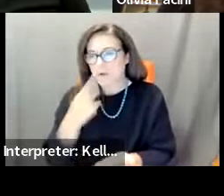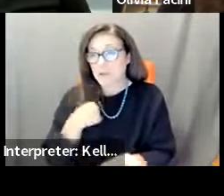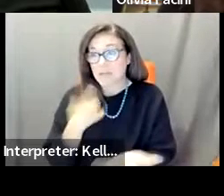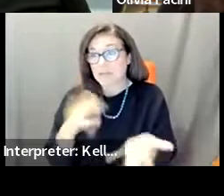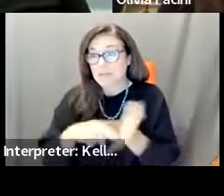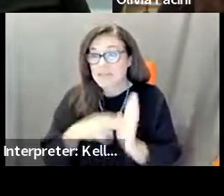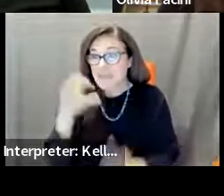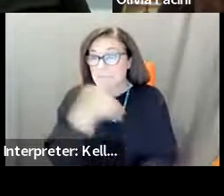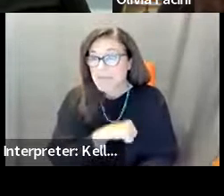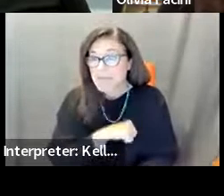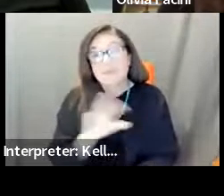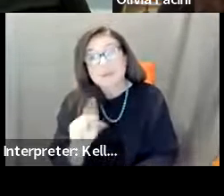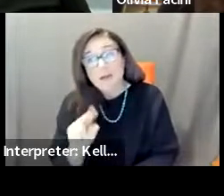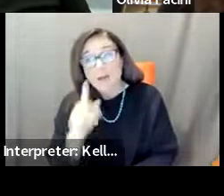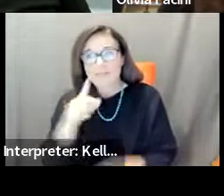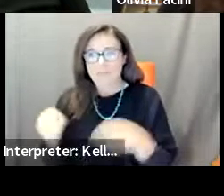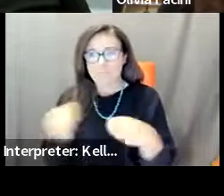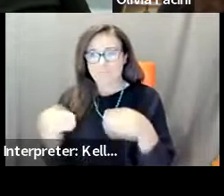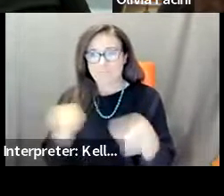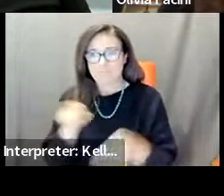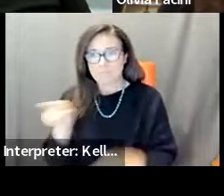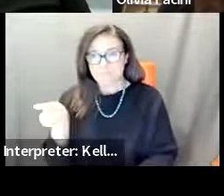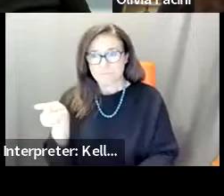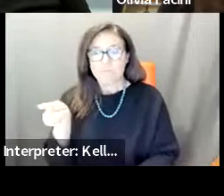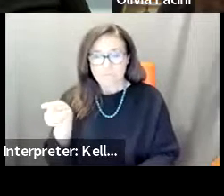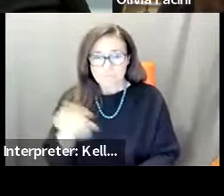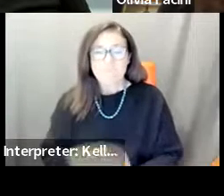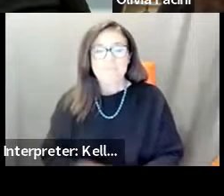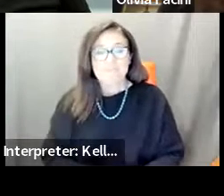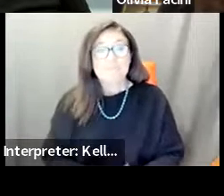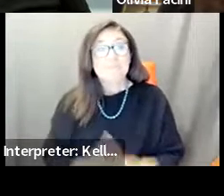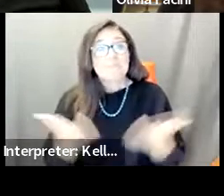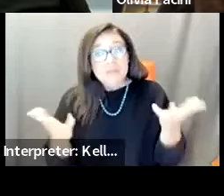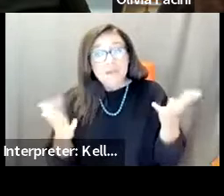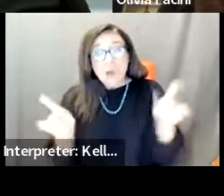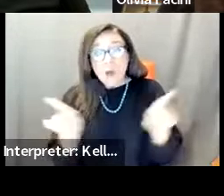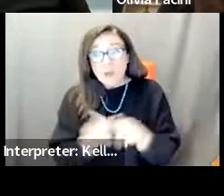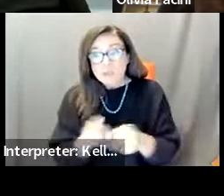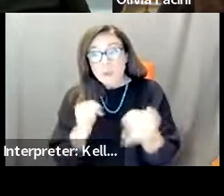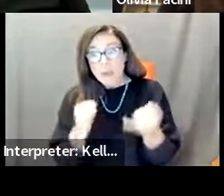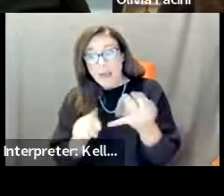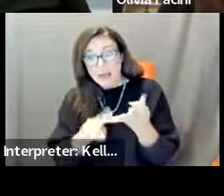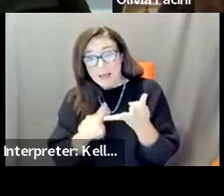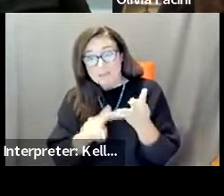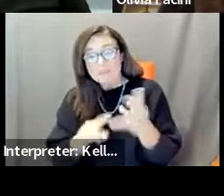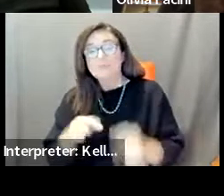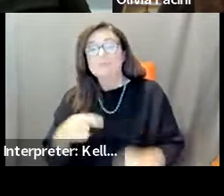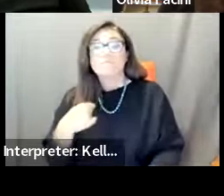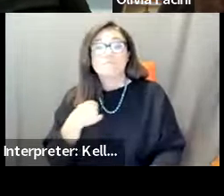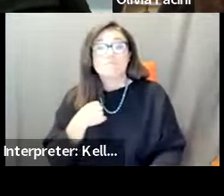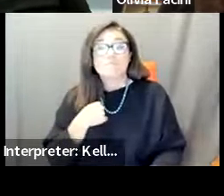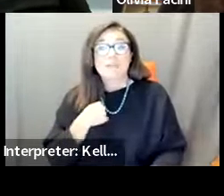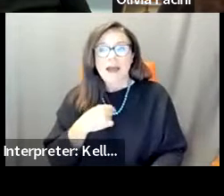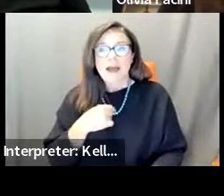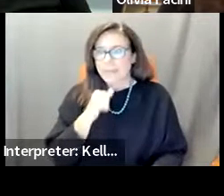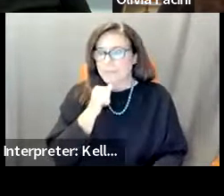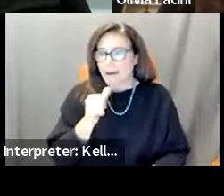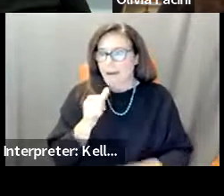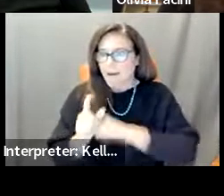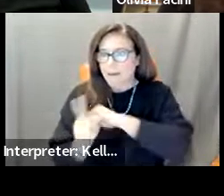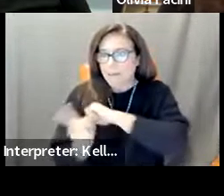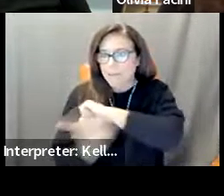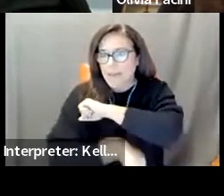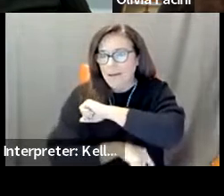last but not least, I am not penalized because I have to sit close to be able to